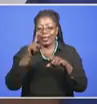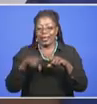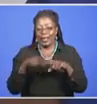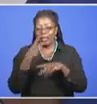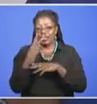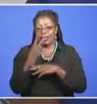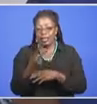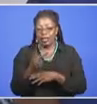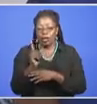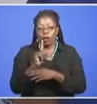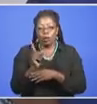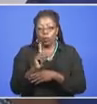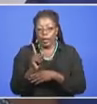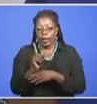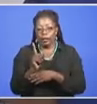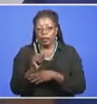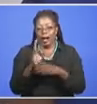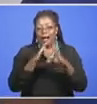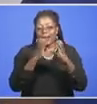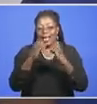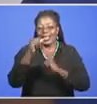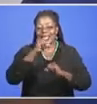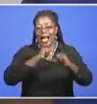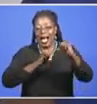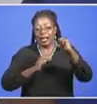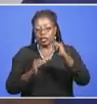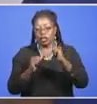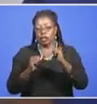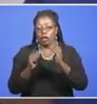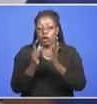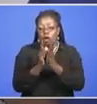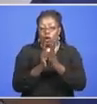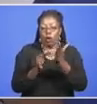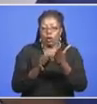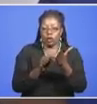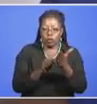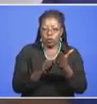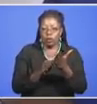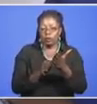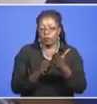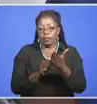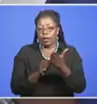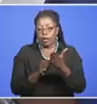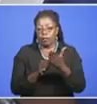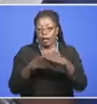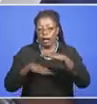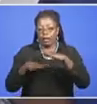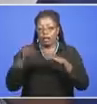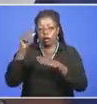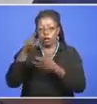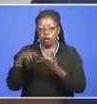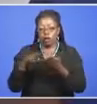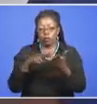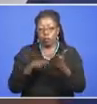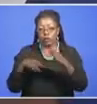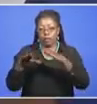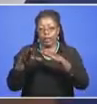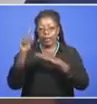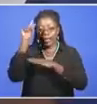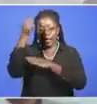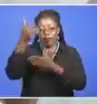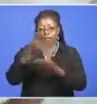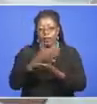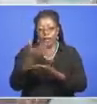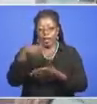see where a class action lawsuit is permissible under the rules that govern such things in Bahamian